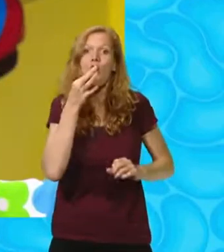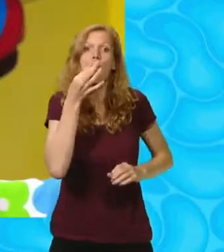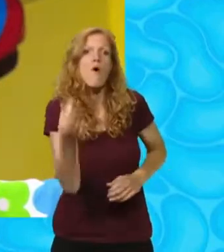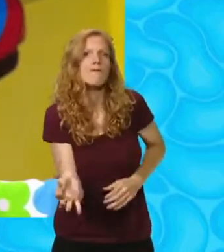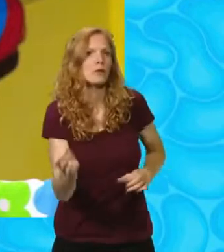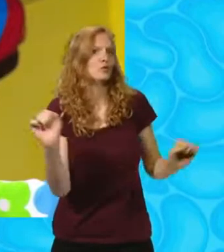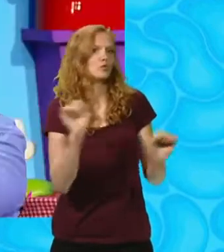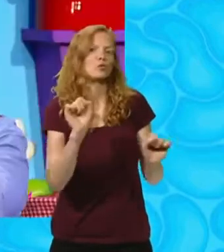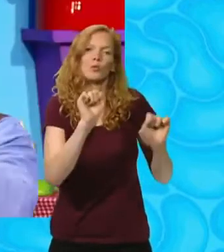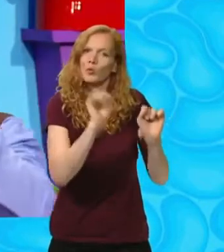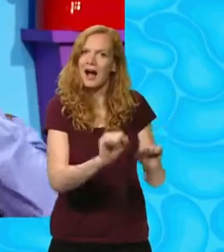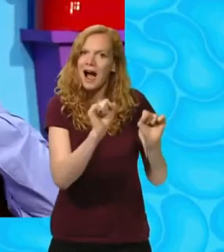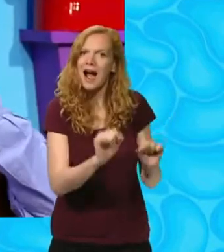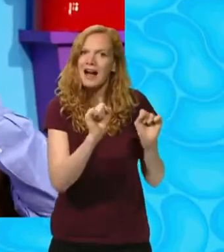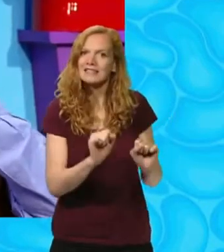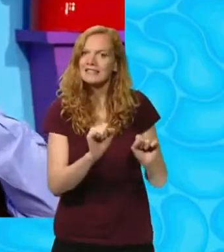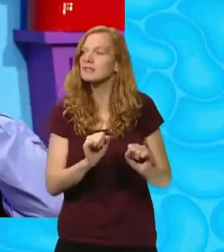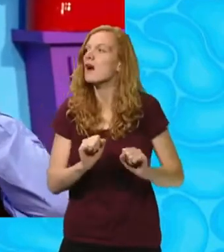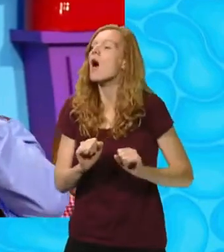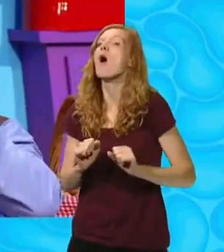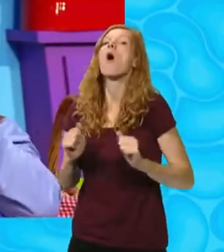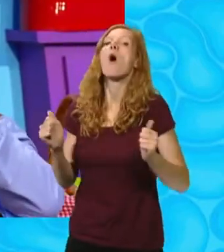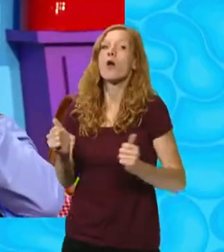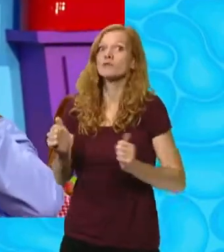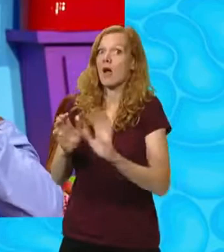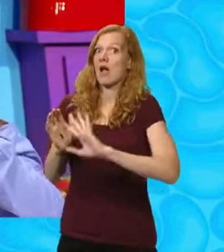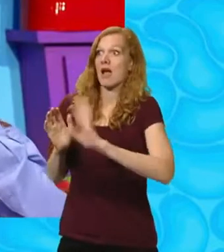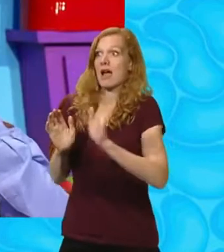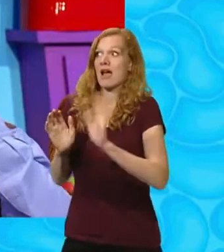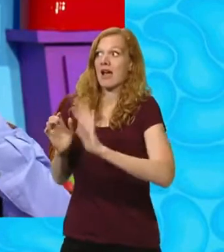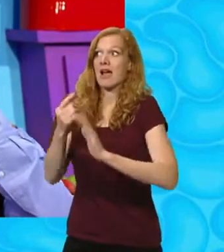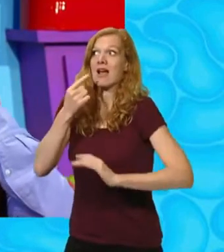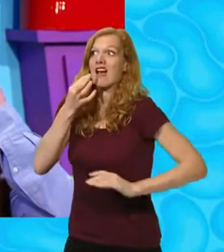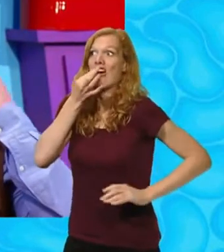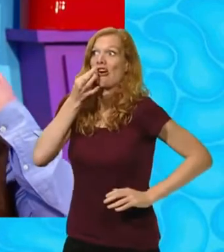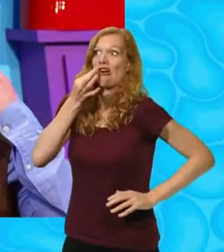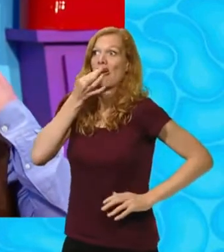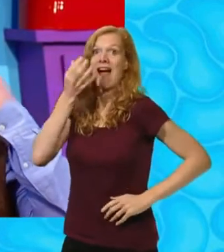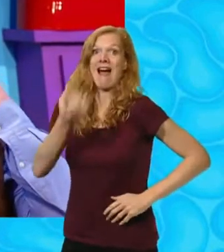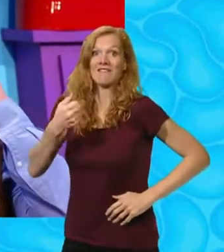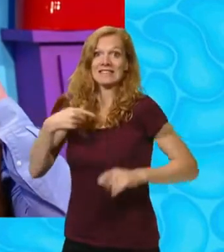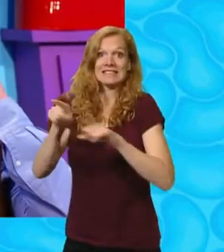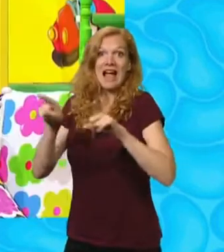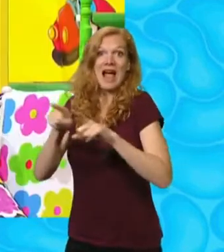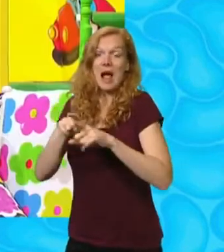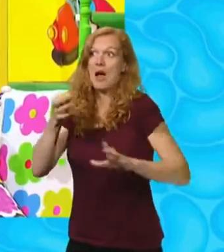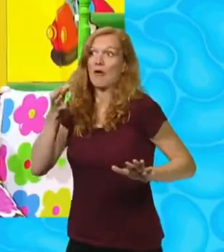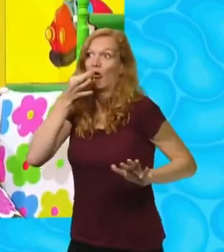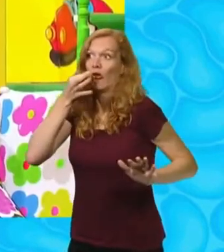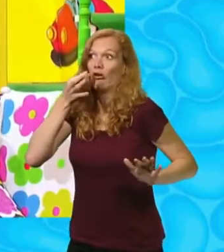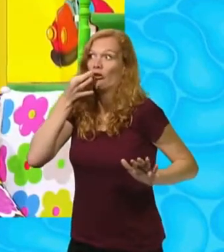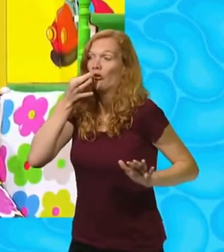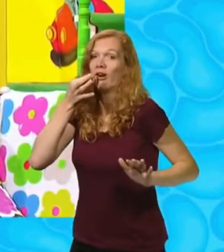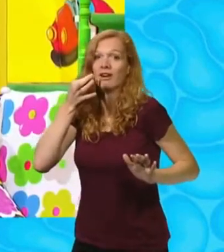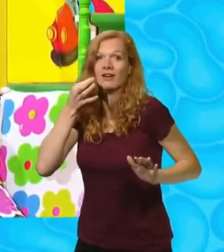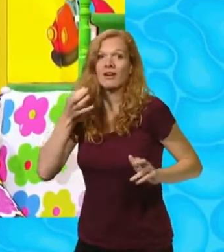wait. Oh. All right. Robert! Robert, yeah, I think I've got a loose tooth, look. Yeah, well, I'm pretty sure the dentist would